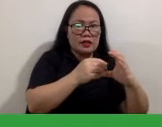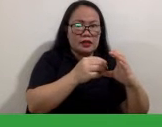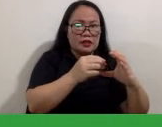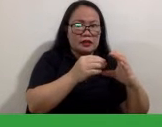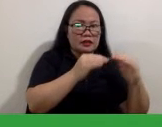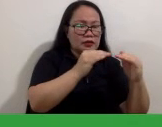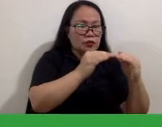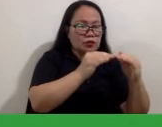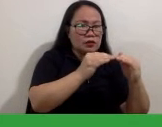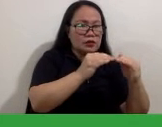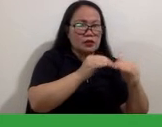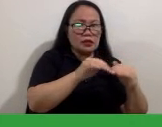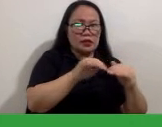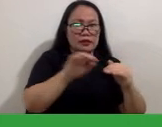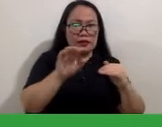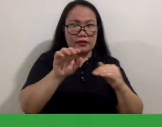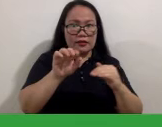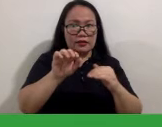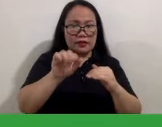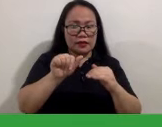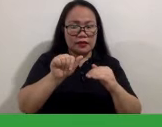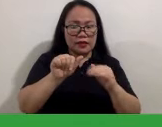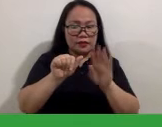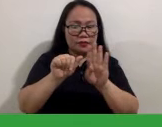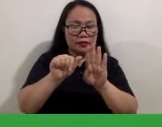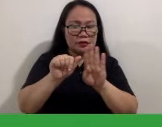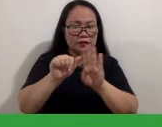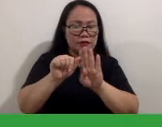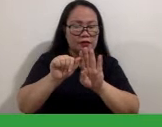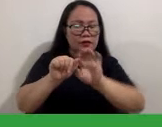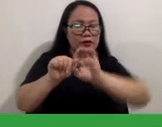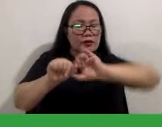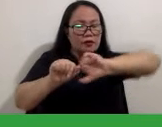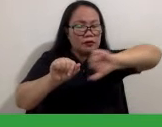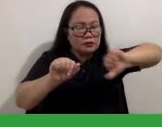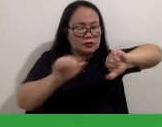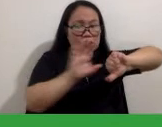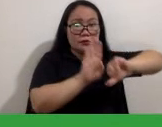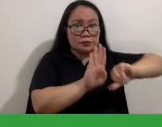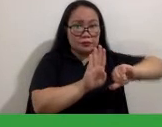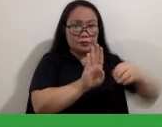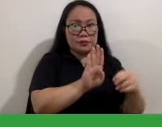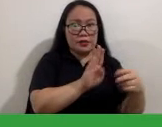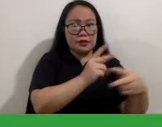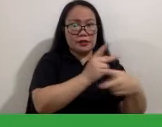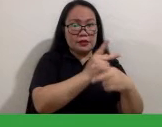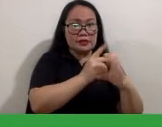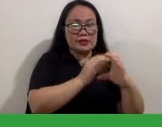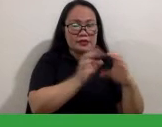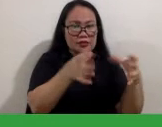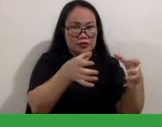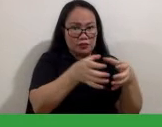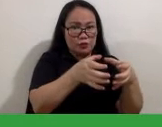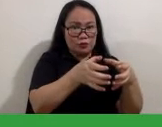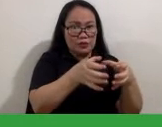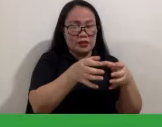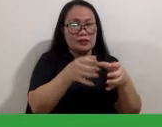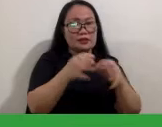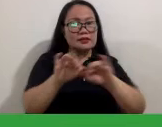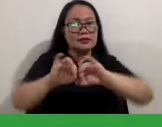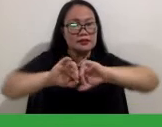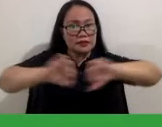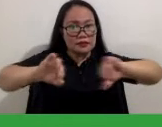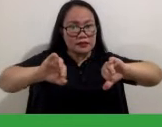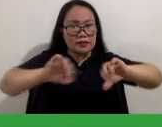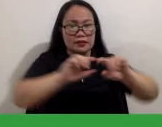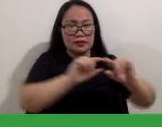ang magkasama na o yung nakagroup ay B times C. So, this is what do we mean by grouping.